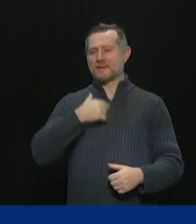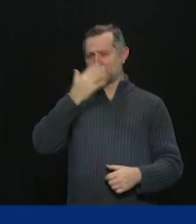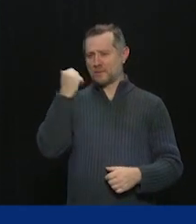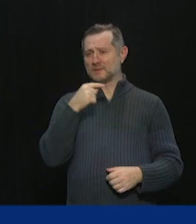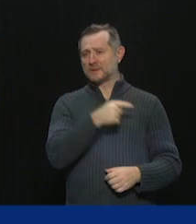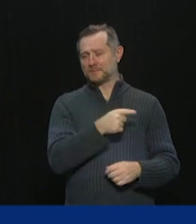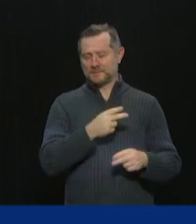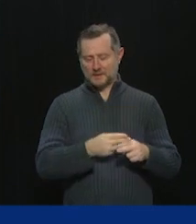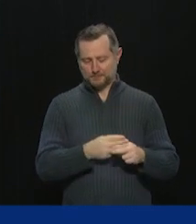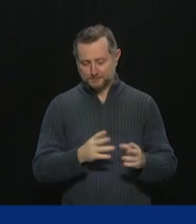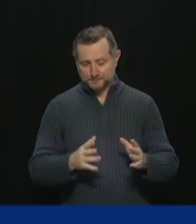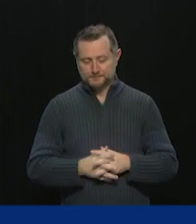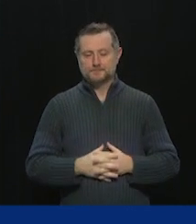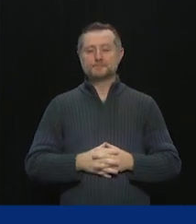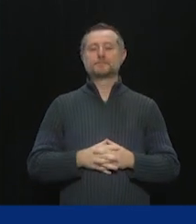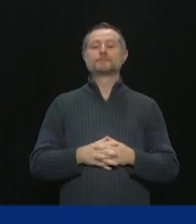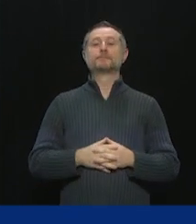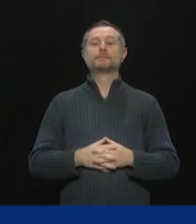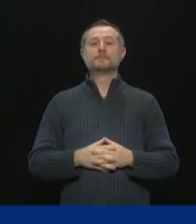come to his hometown.